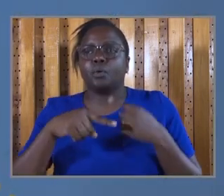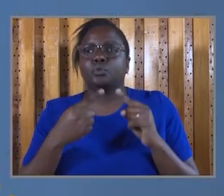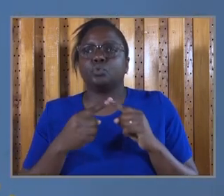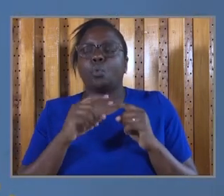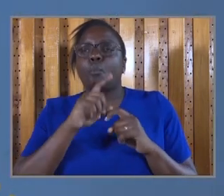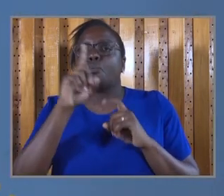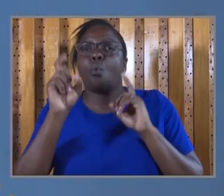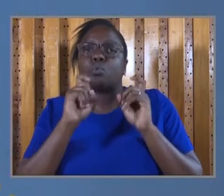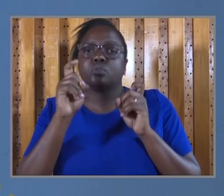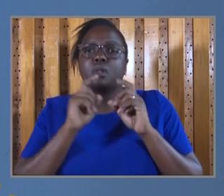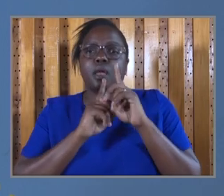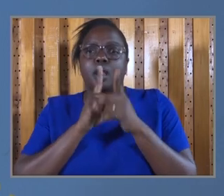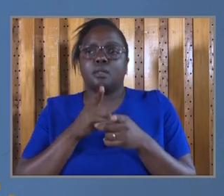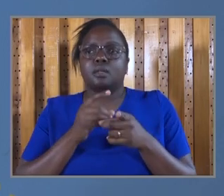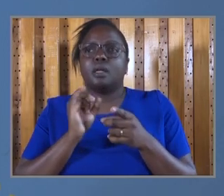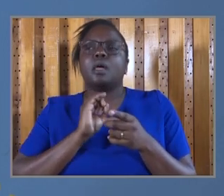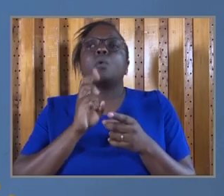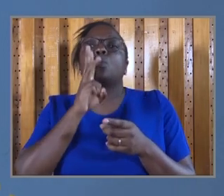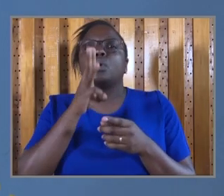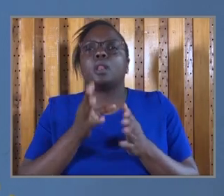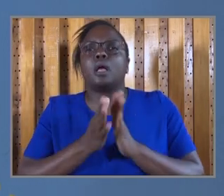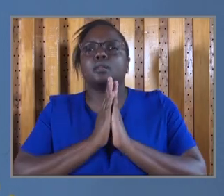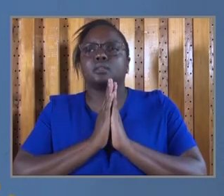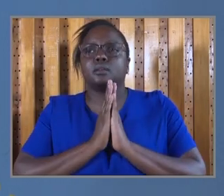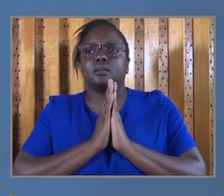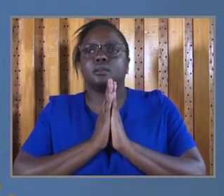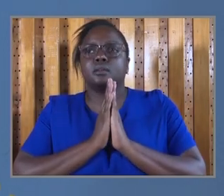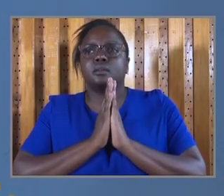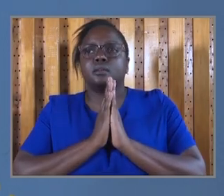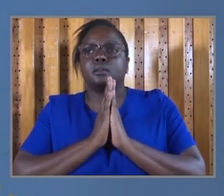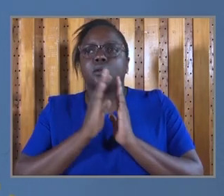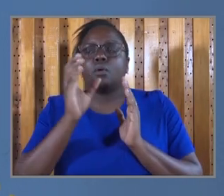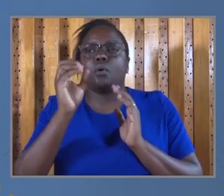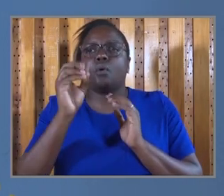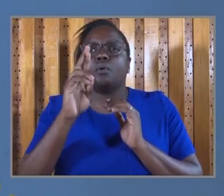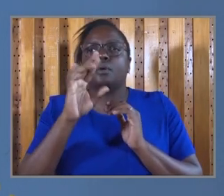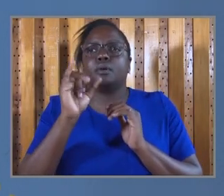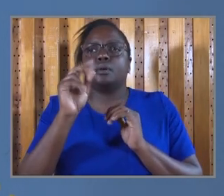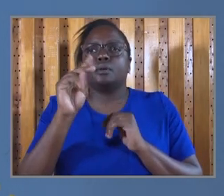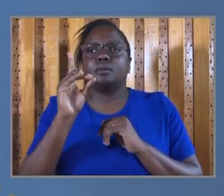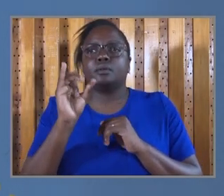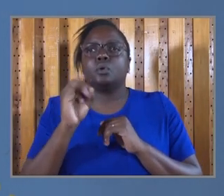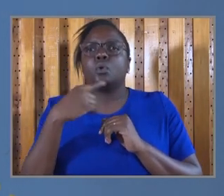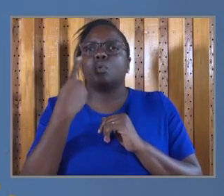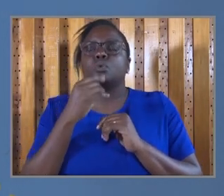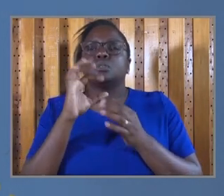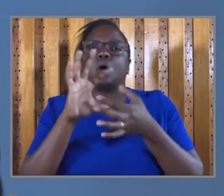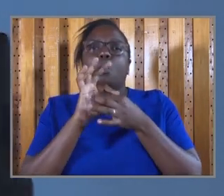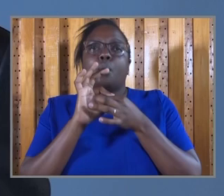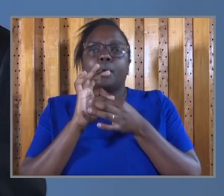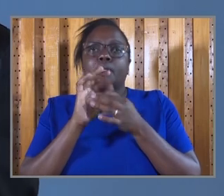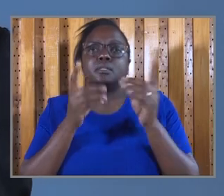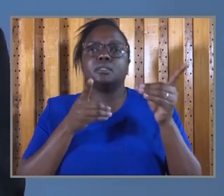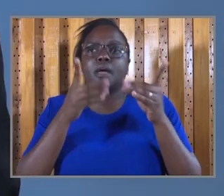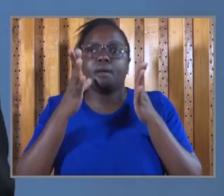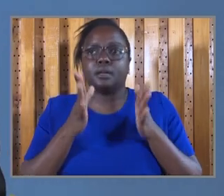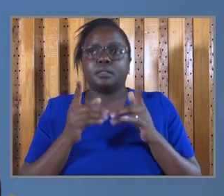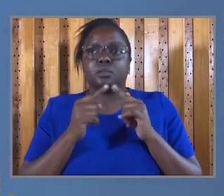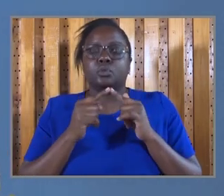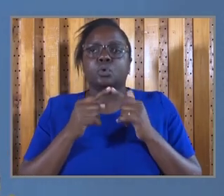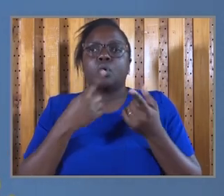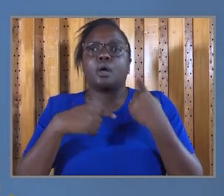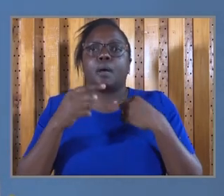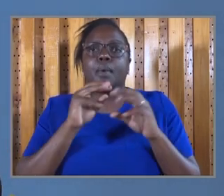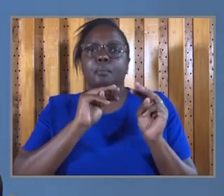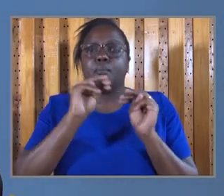Q&A session, and I will ask Mr. Orindi, who is our Corporate Affairs Director, to come and